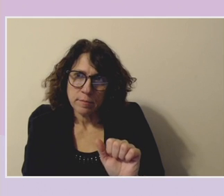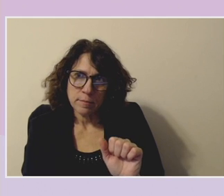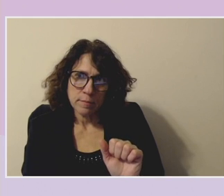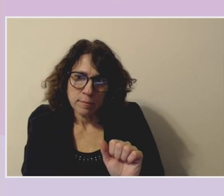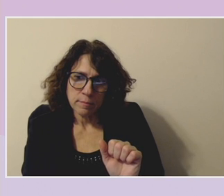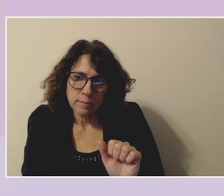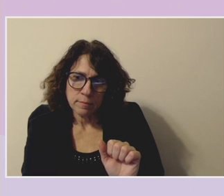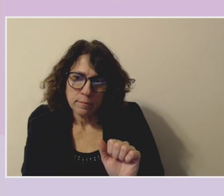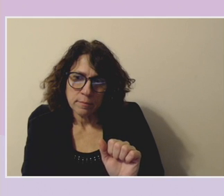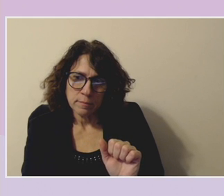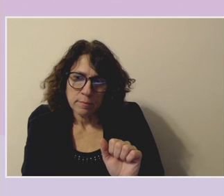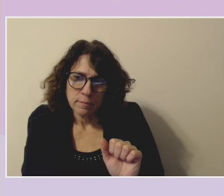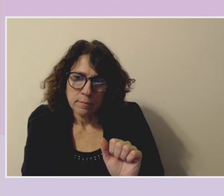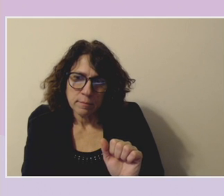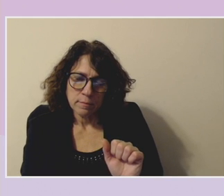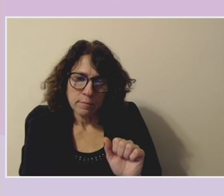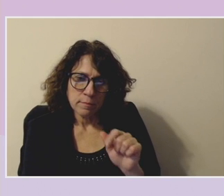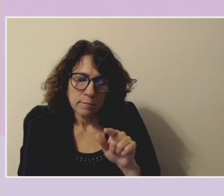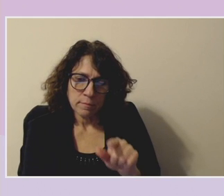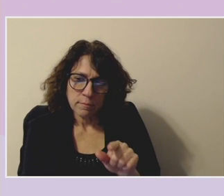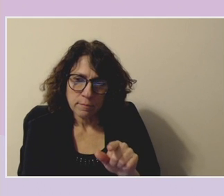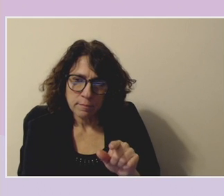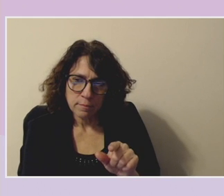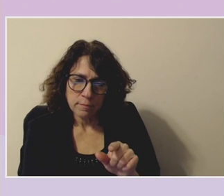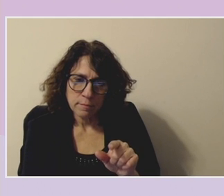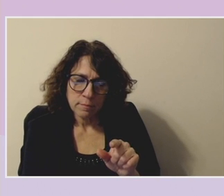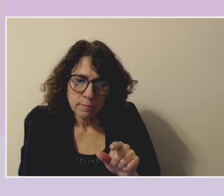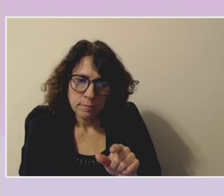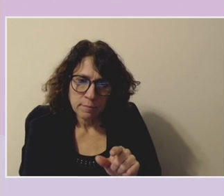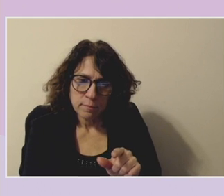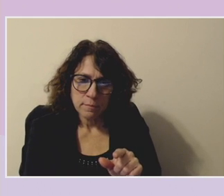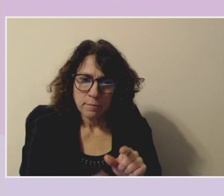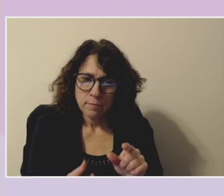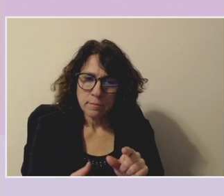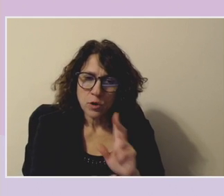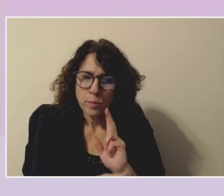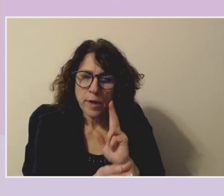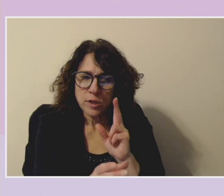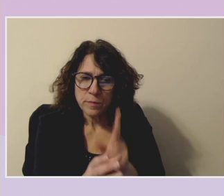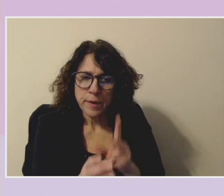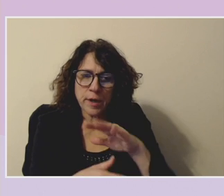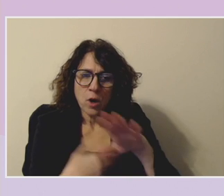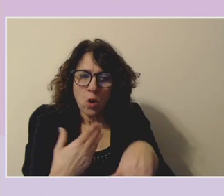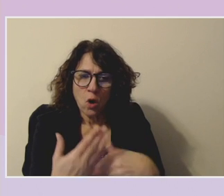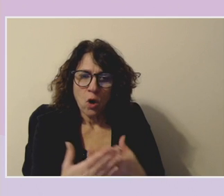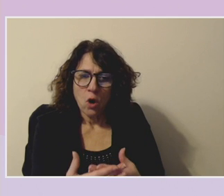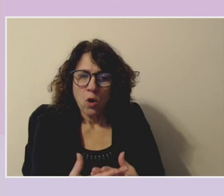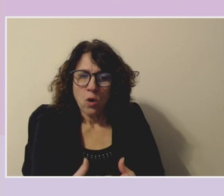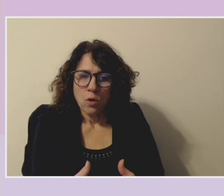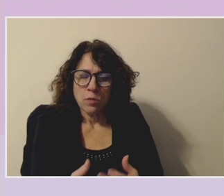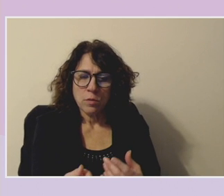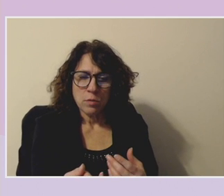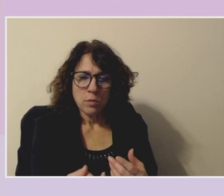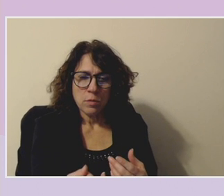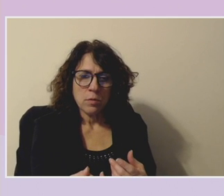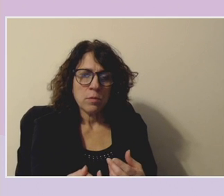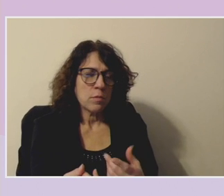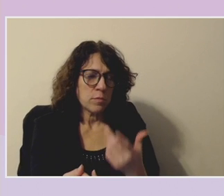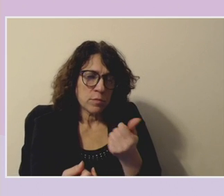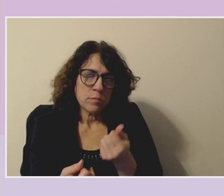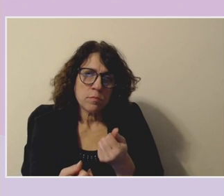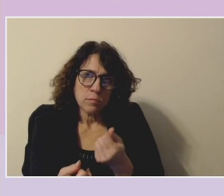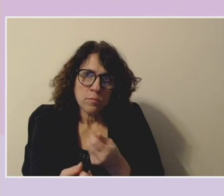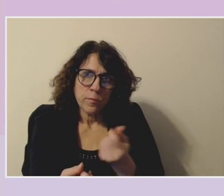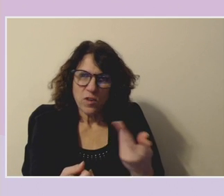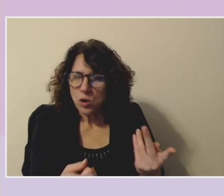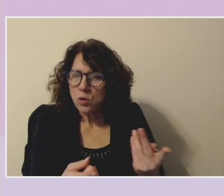take participation and participate in all of the claiming, including administrative claim. And it took a couple of years, but we got all of the LEAs